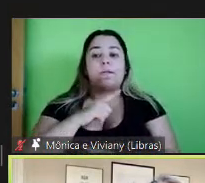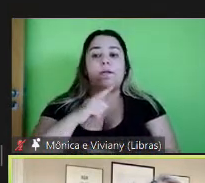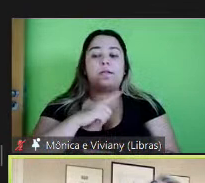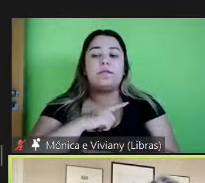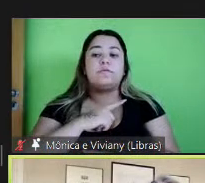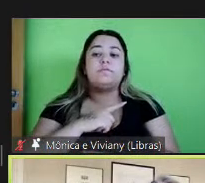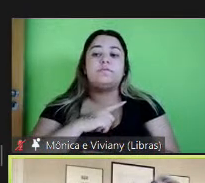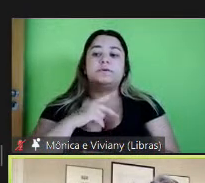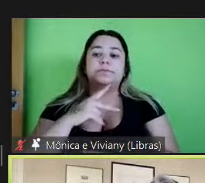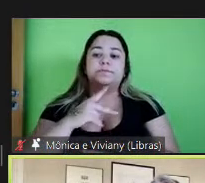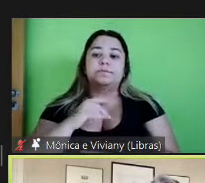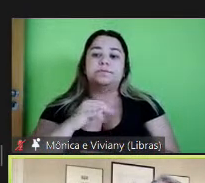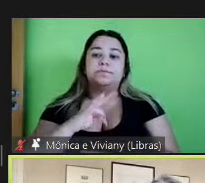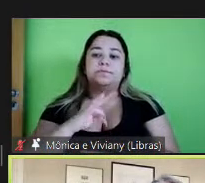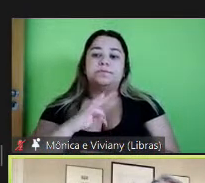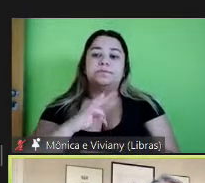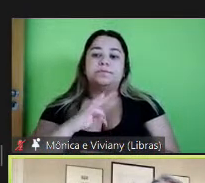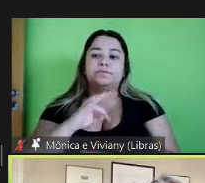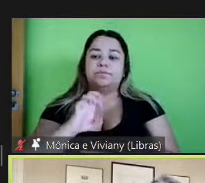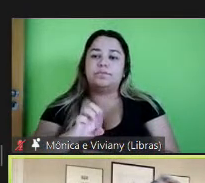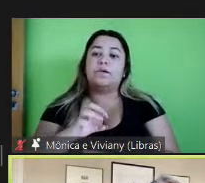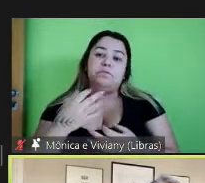about their weight on a particular day.